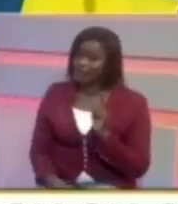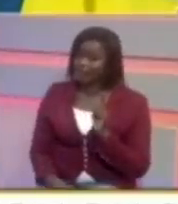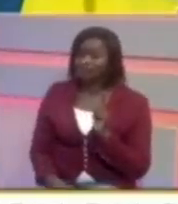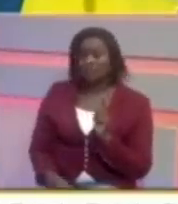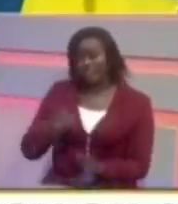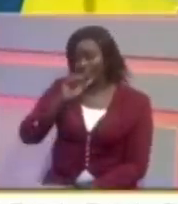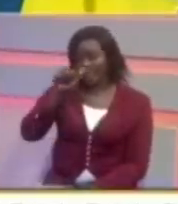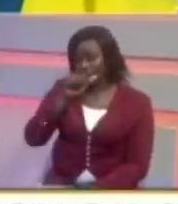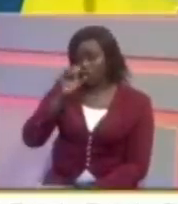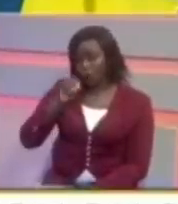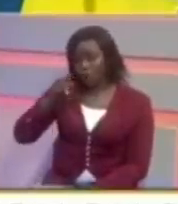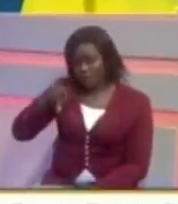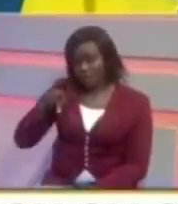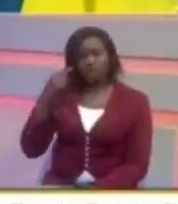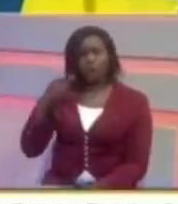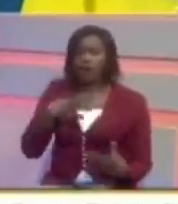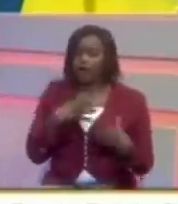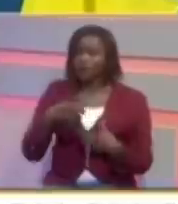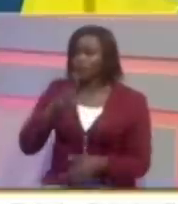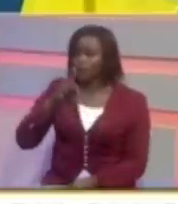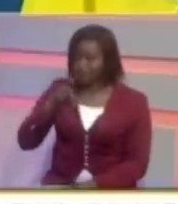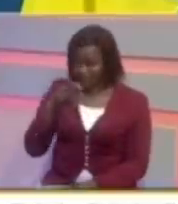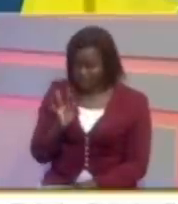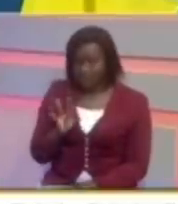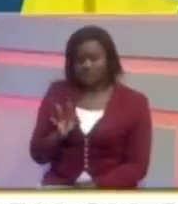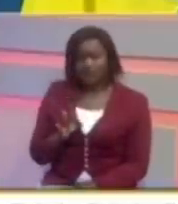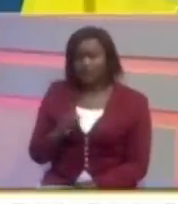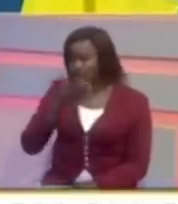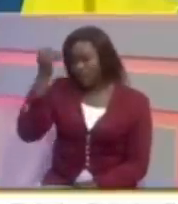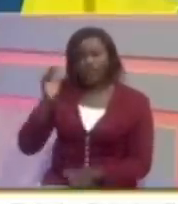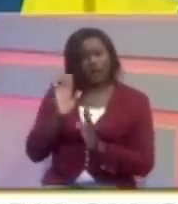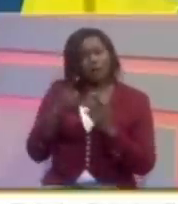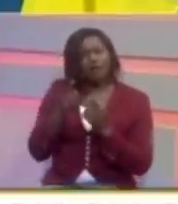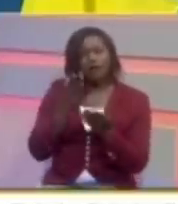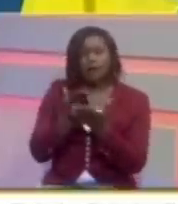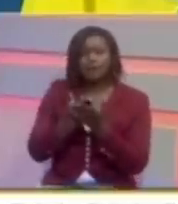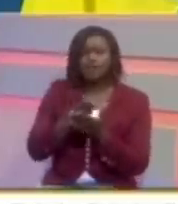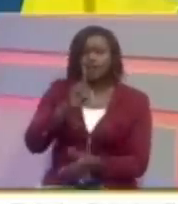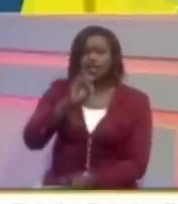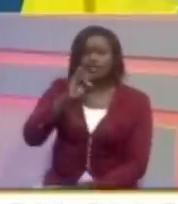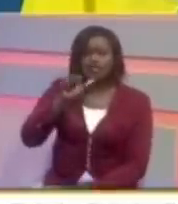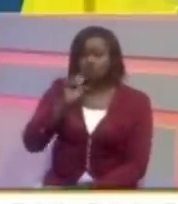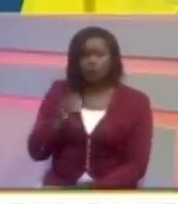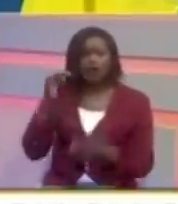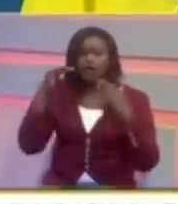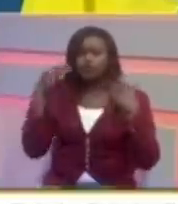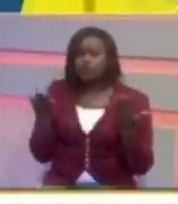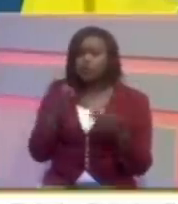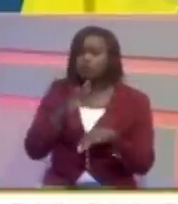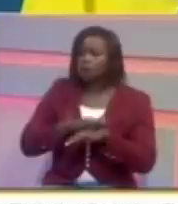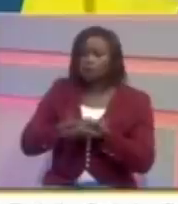SOPs of UPDF. So I appealed to the DISO of that area. I don't know whether it is Mukono or whatever it is.